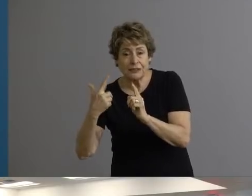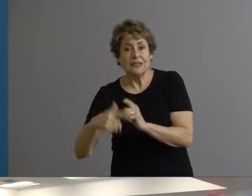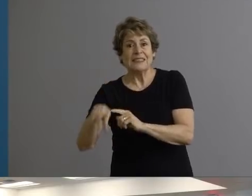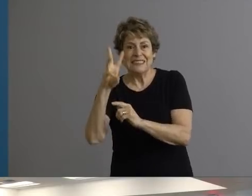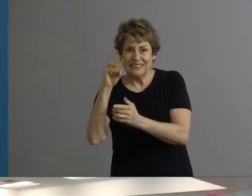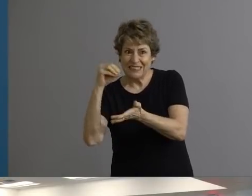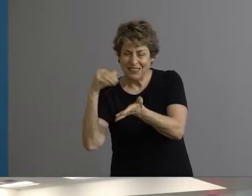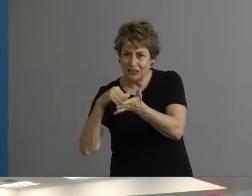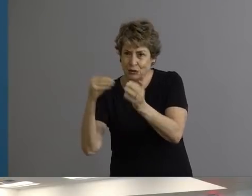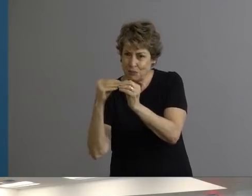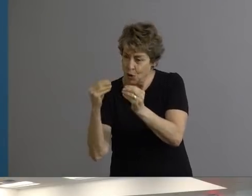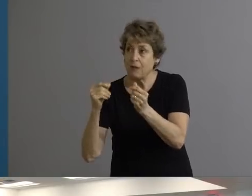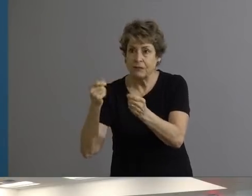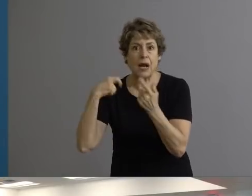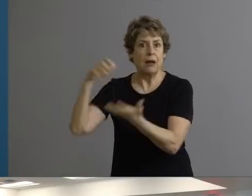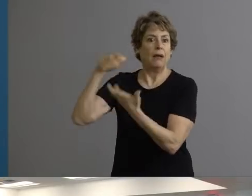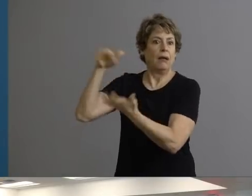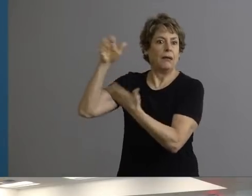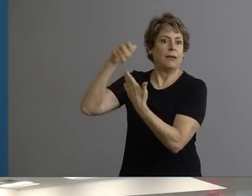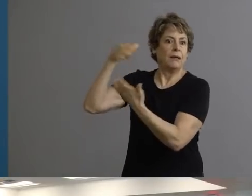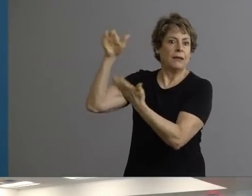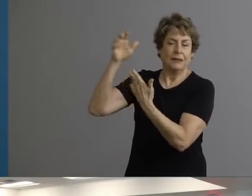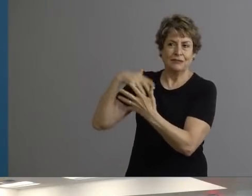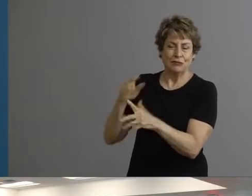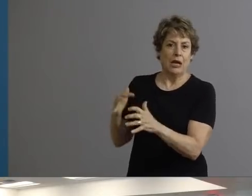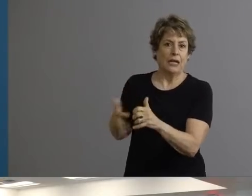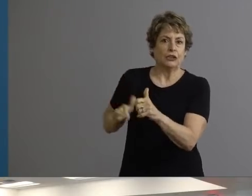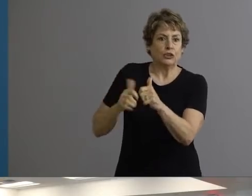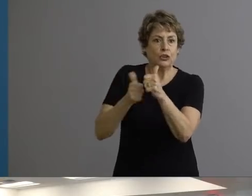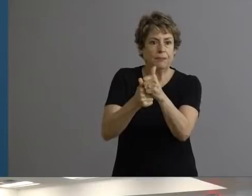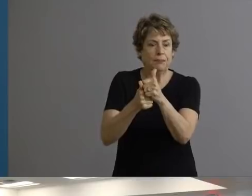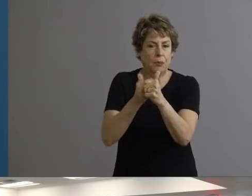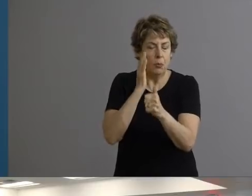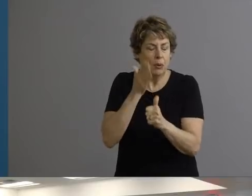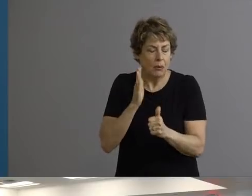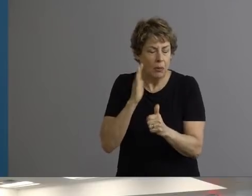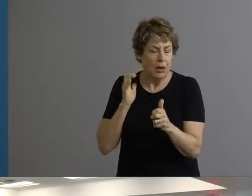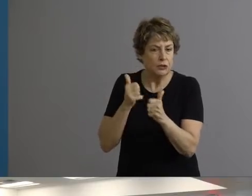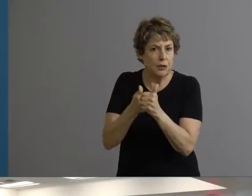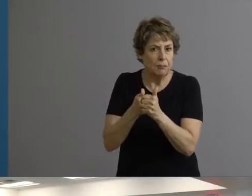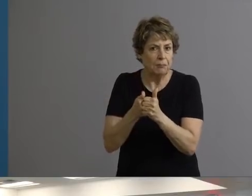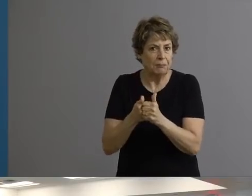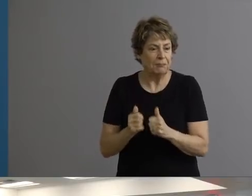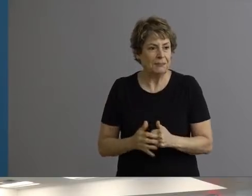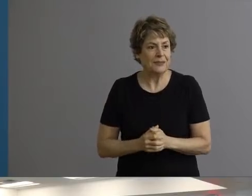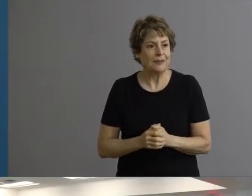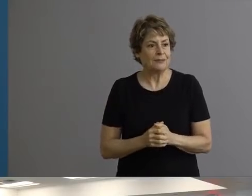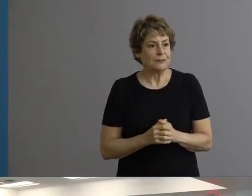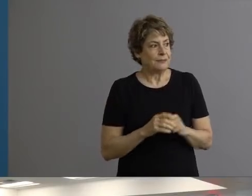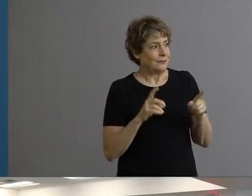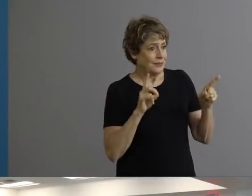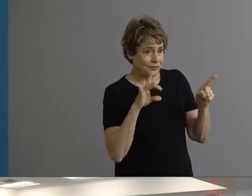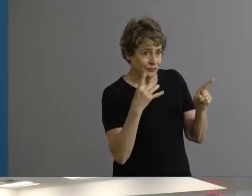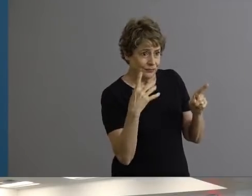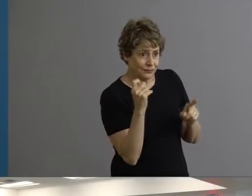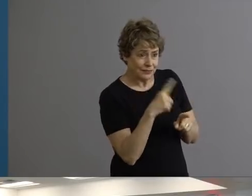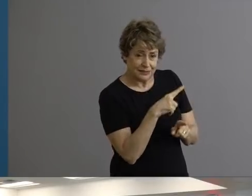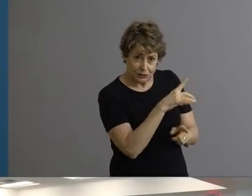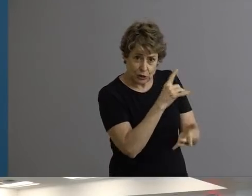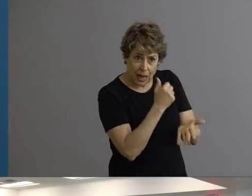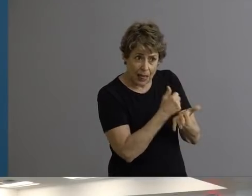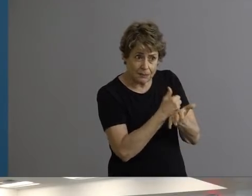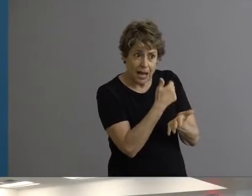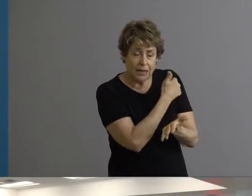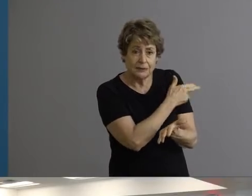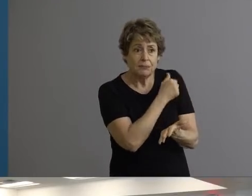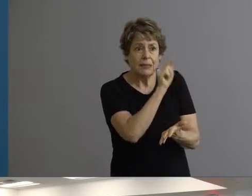hospitals to where they needed to be in that time frame as well? Well, our hospitals are right now, of course, our hospitals are stressed,